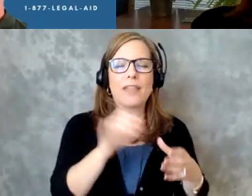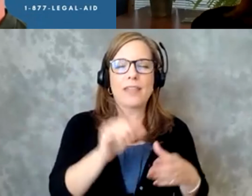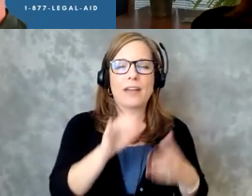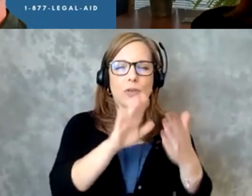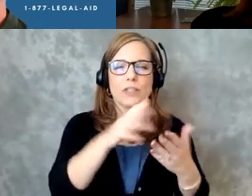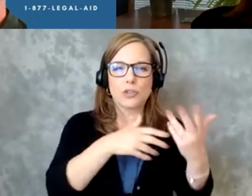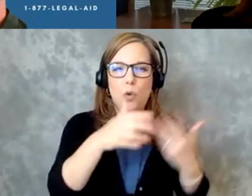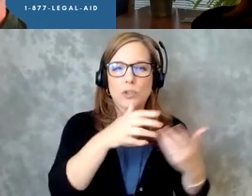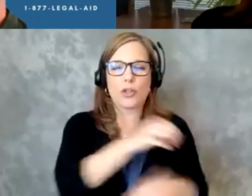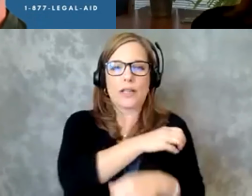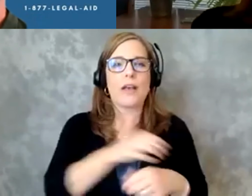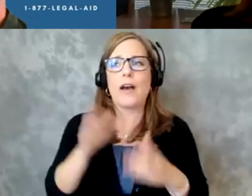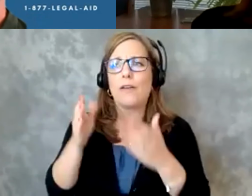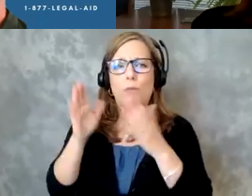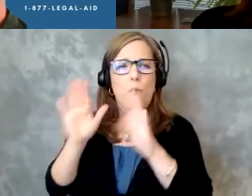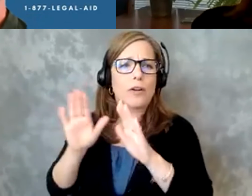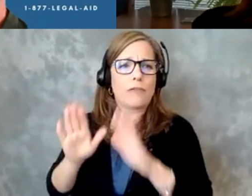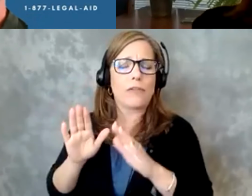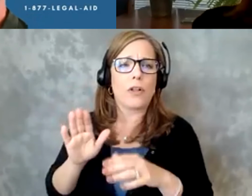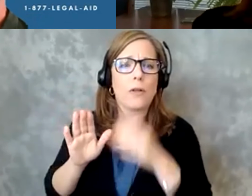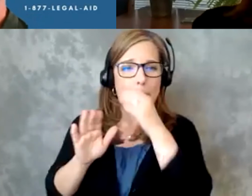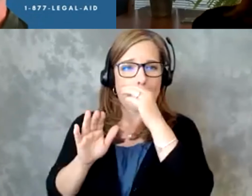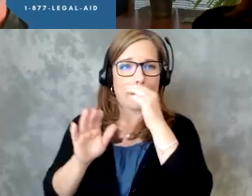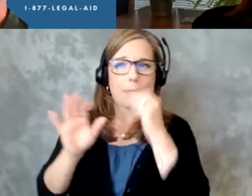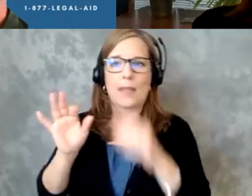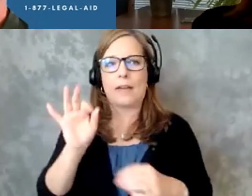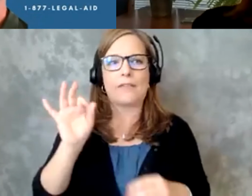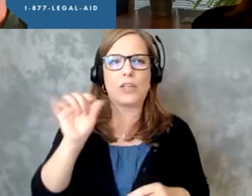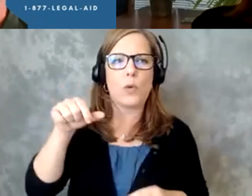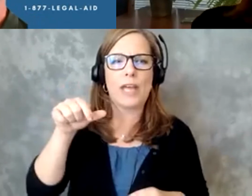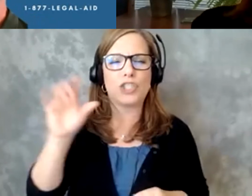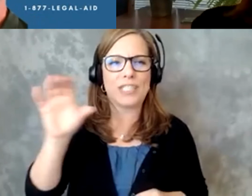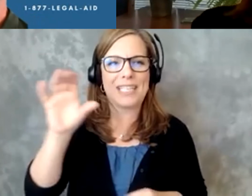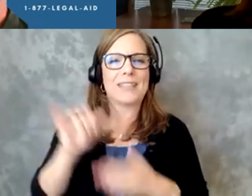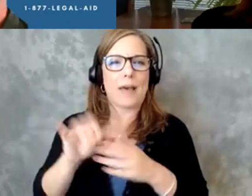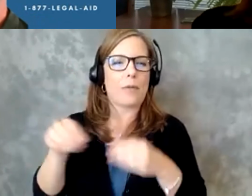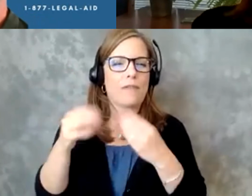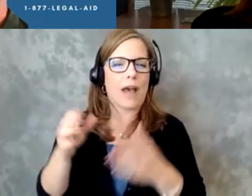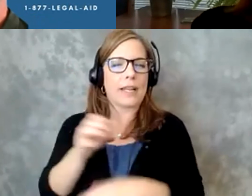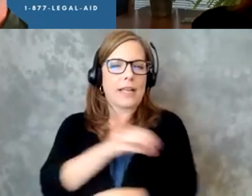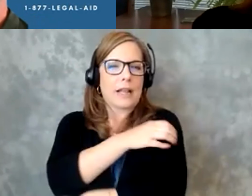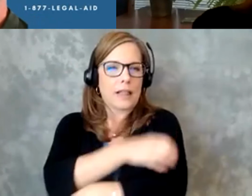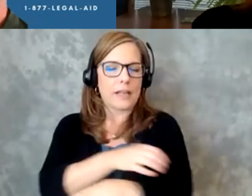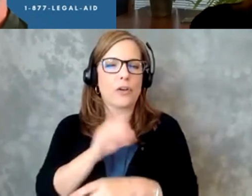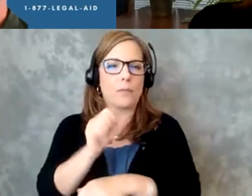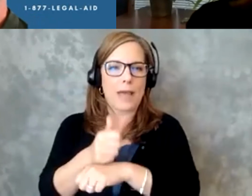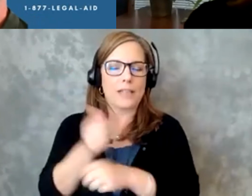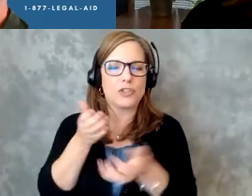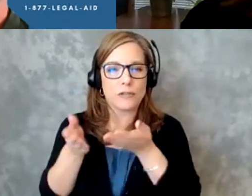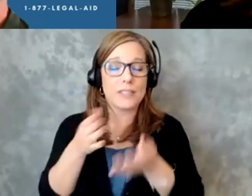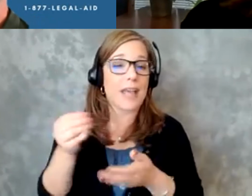wonderful FQHCs that are doing this work and providing clinical based services and